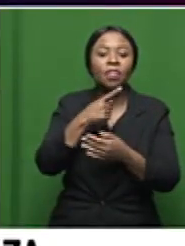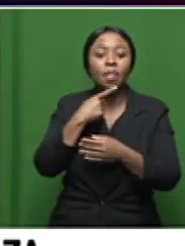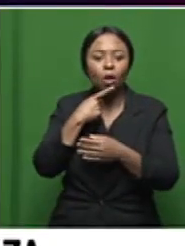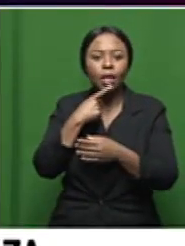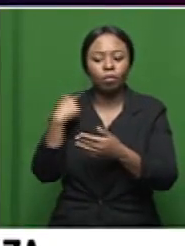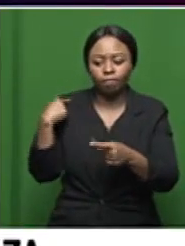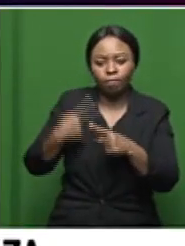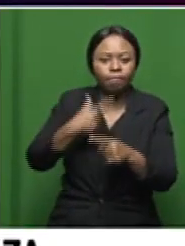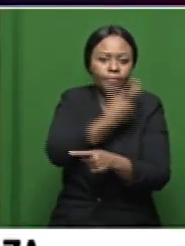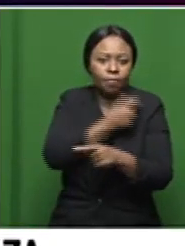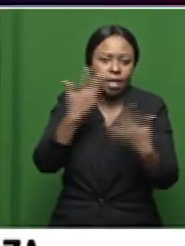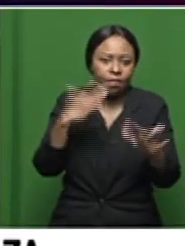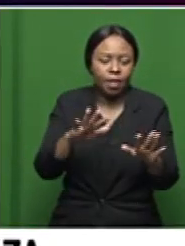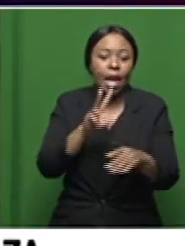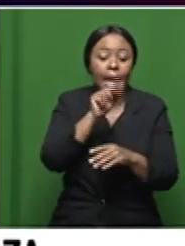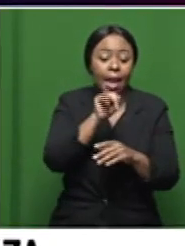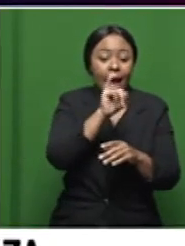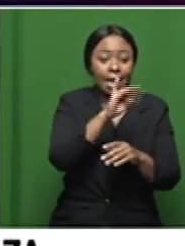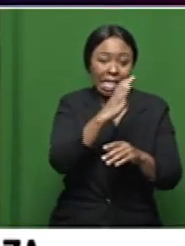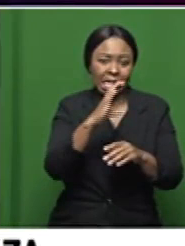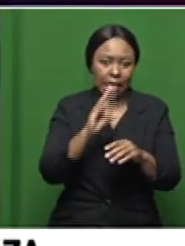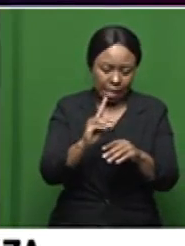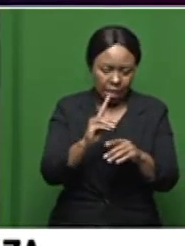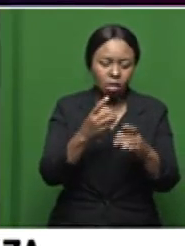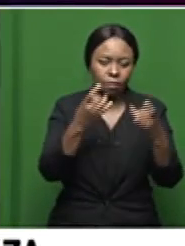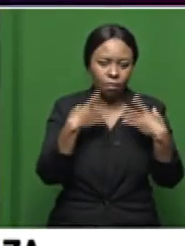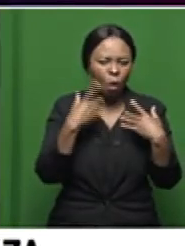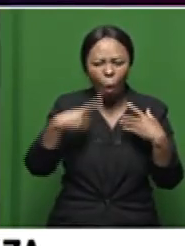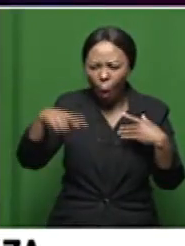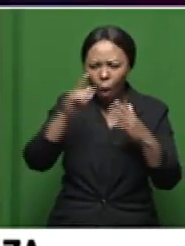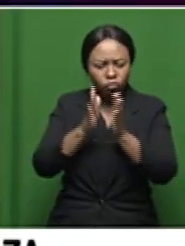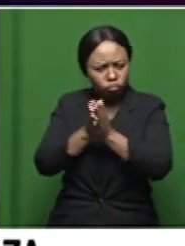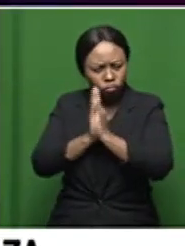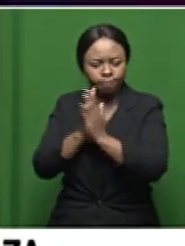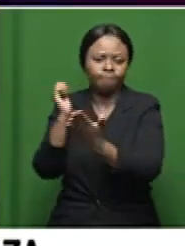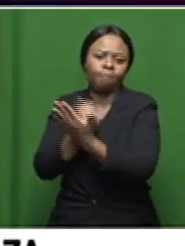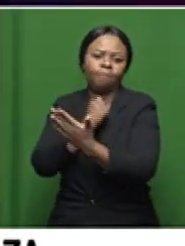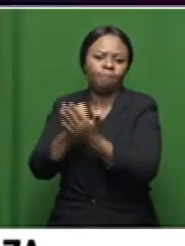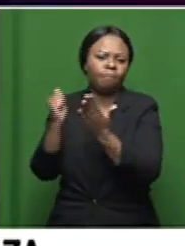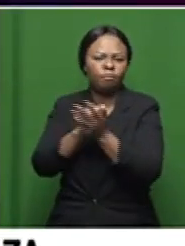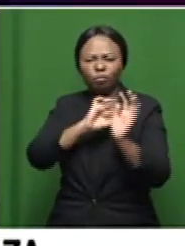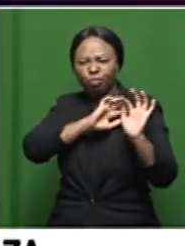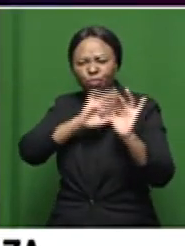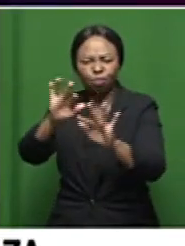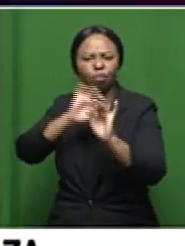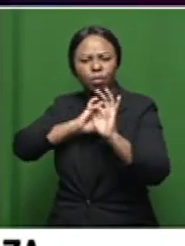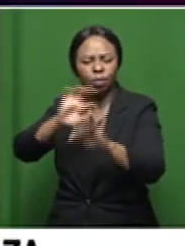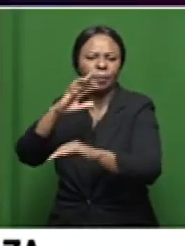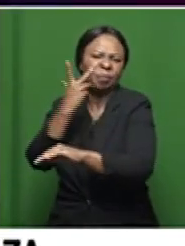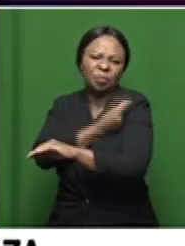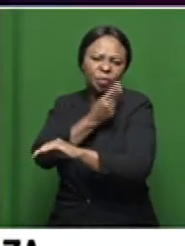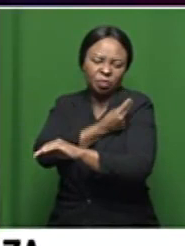to date, according to the NICD. We are all urged to register and go out there in numbers to vaccinate to